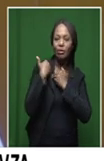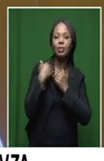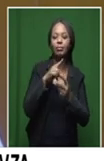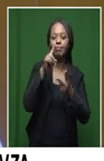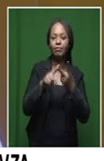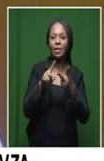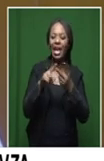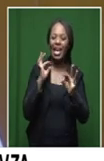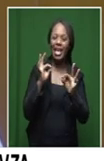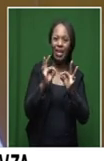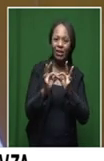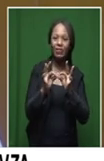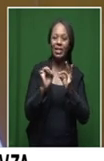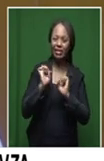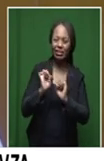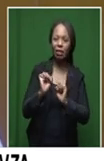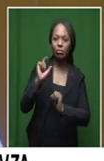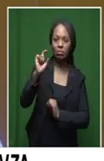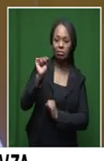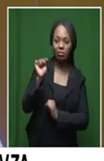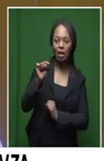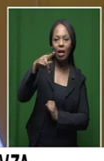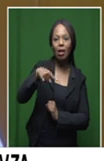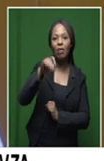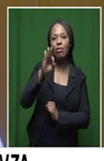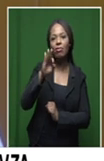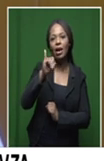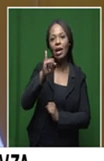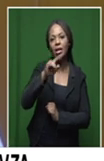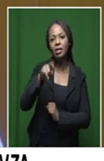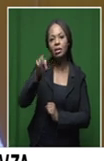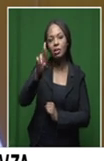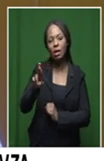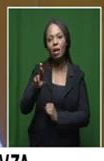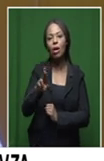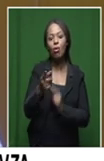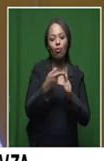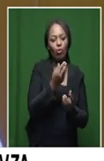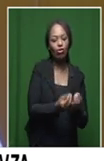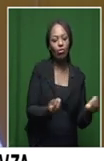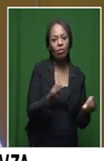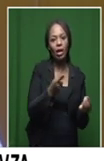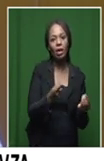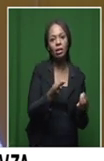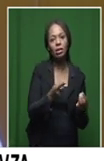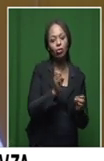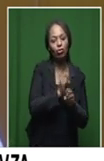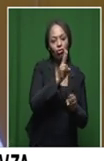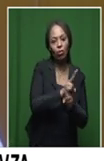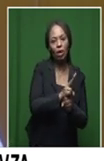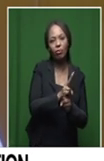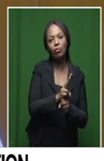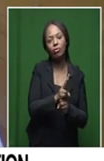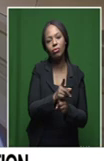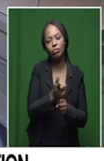and the effectiveness of the Pfizer vaccine in children down to the age of 12 years. So